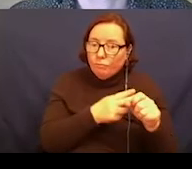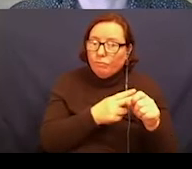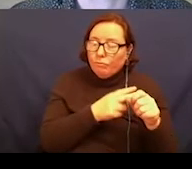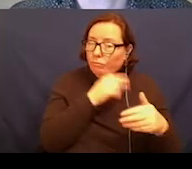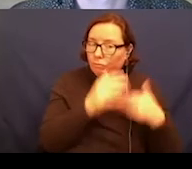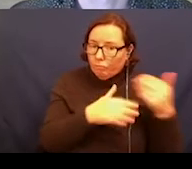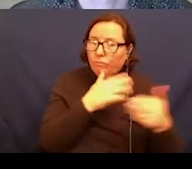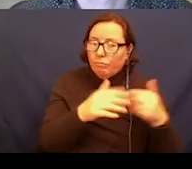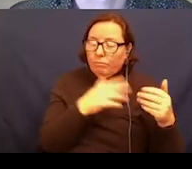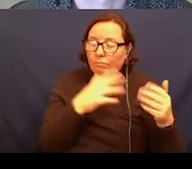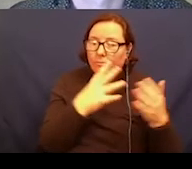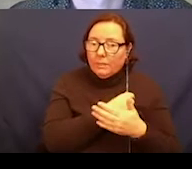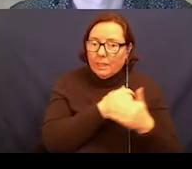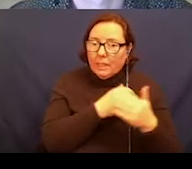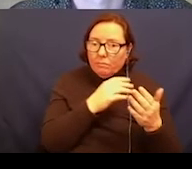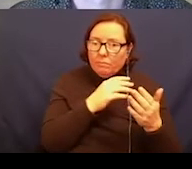electricity supply.